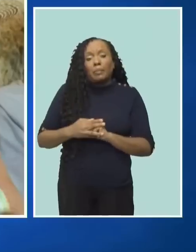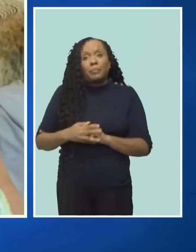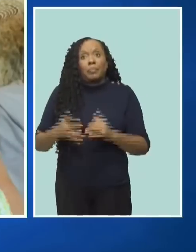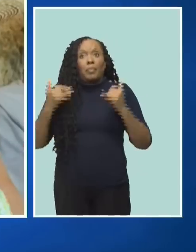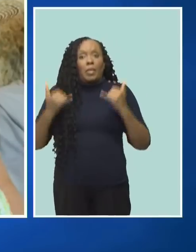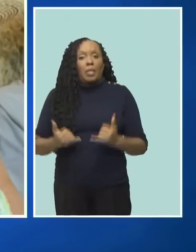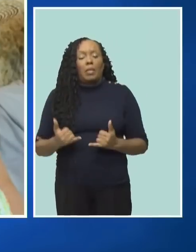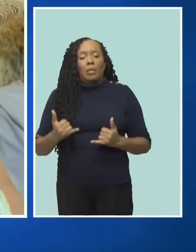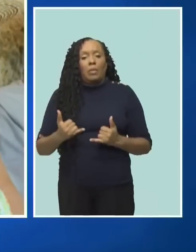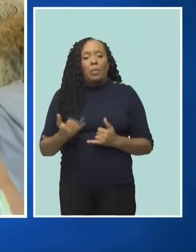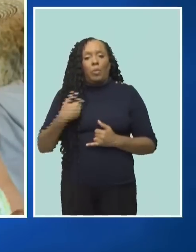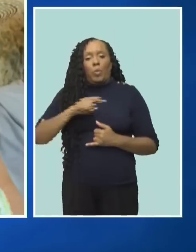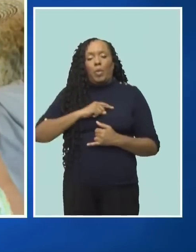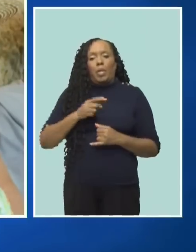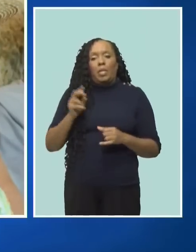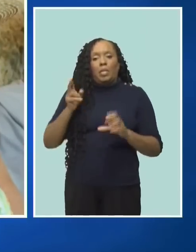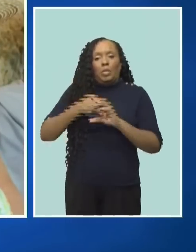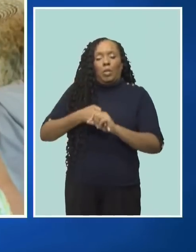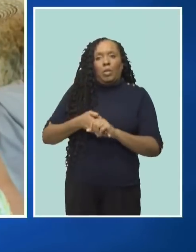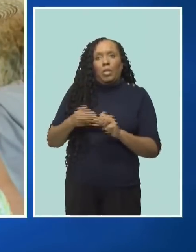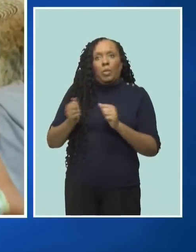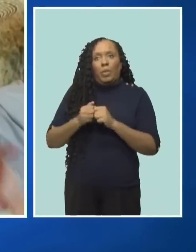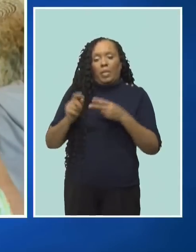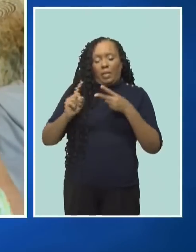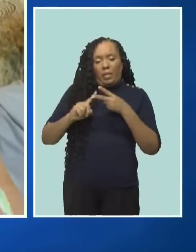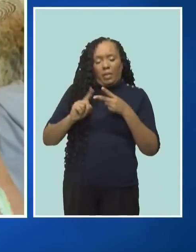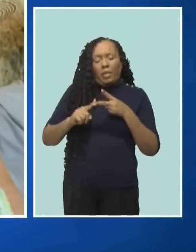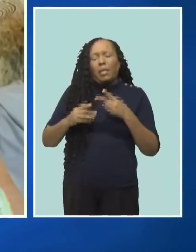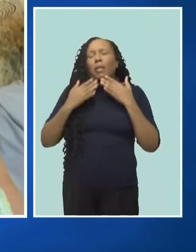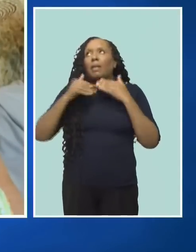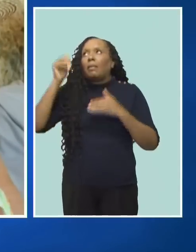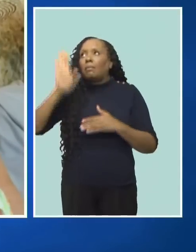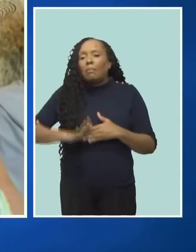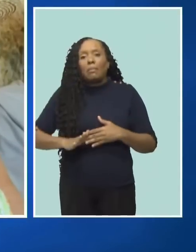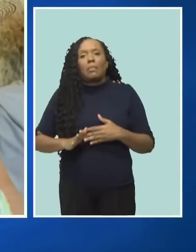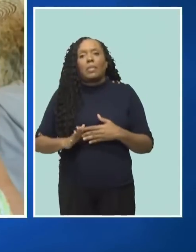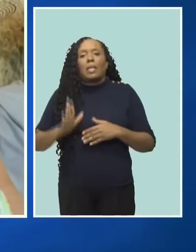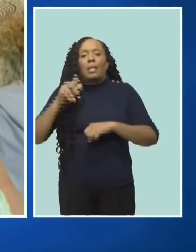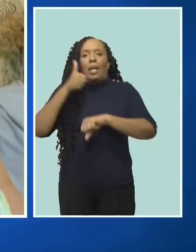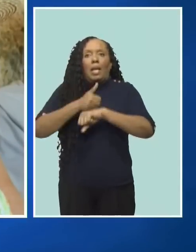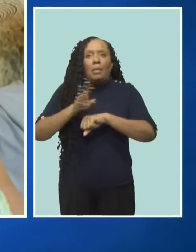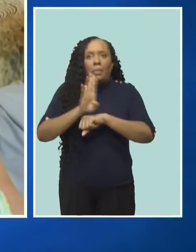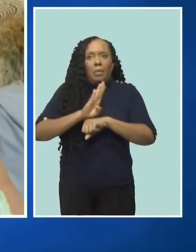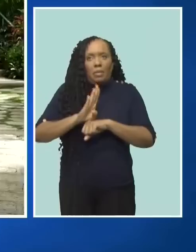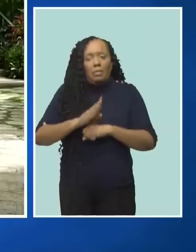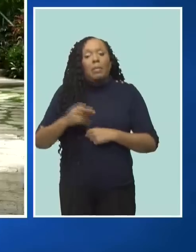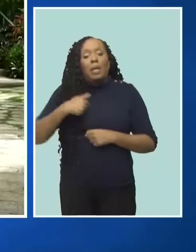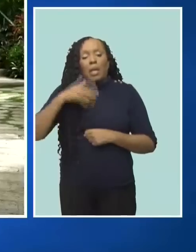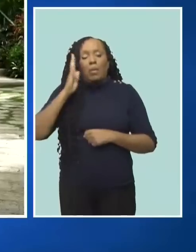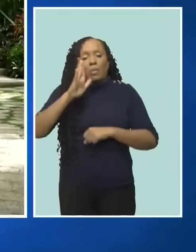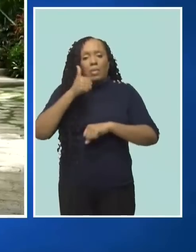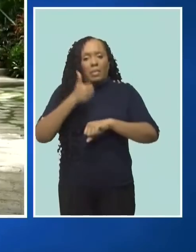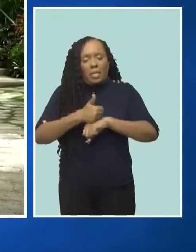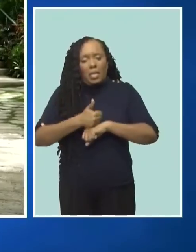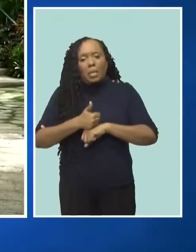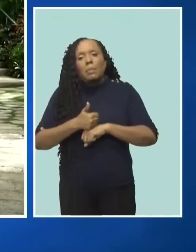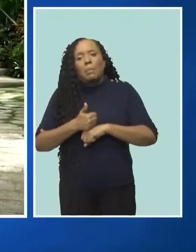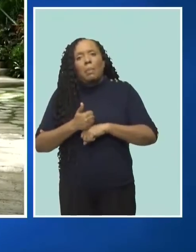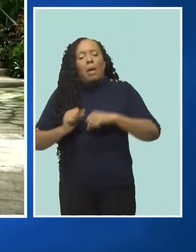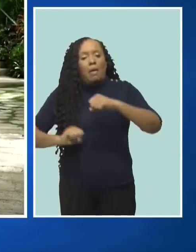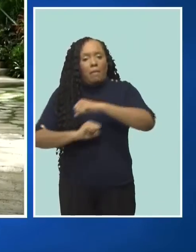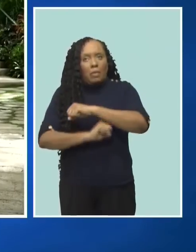great company, Chucker, thank God they came to Barbados, this great company, I'm going to start a foundation. Barbadians and